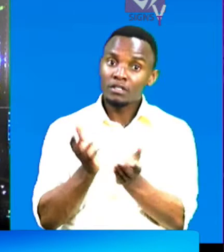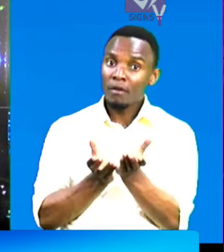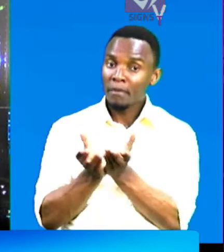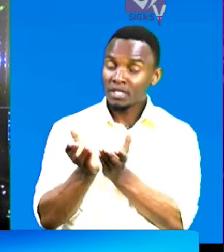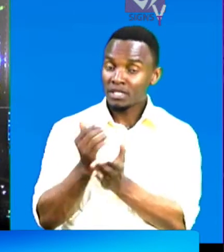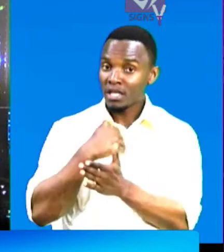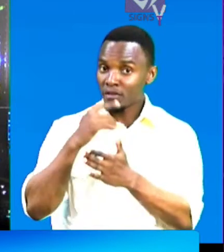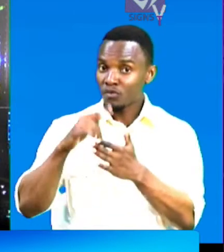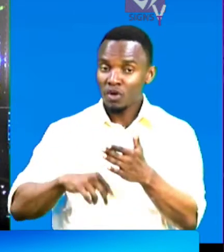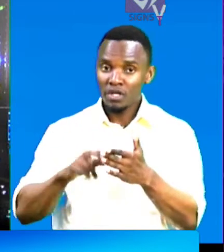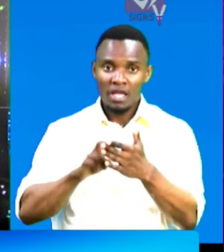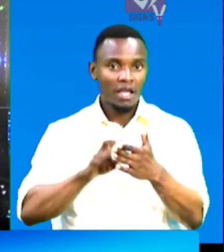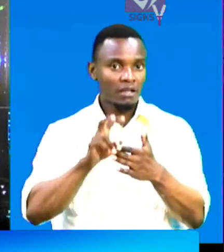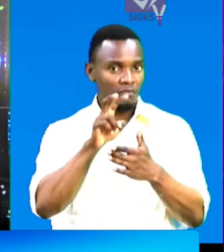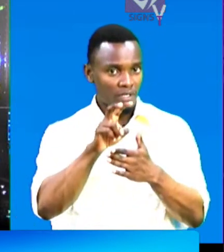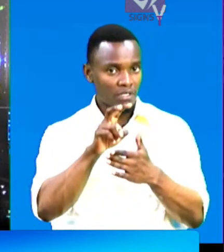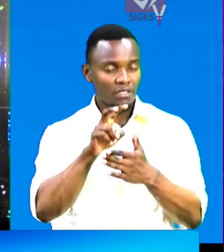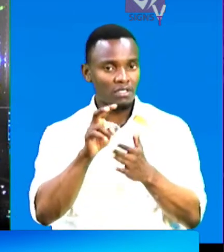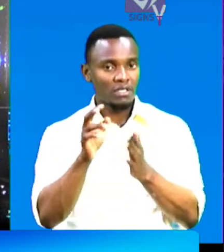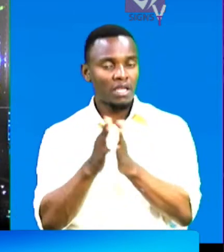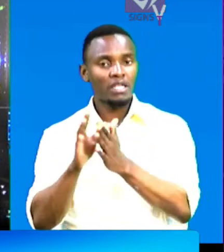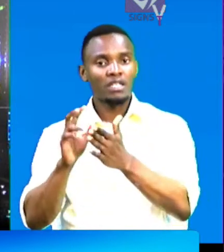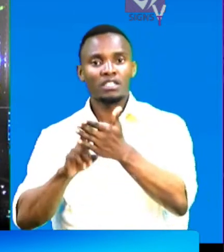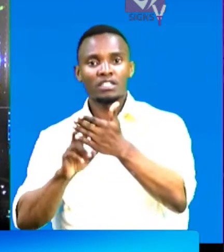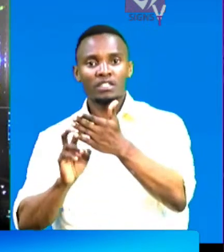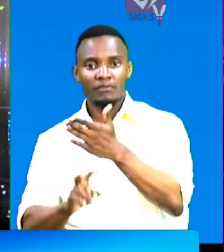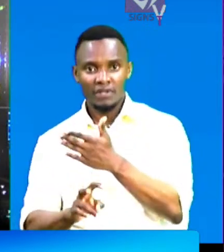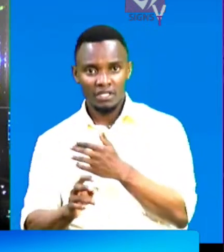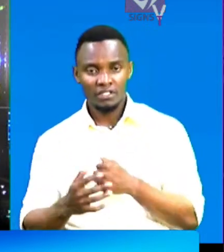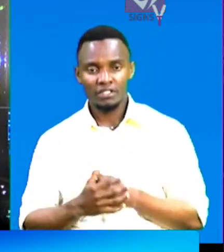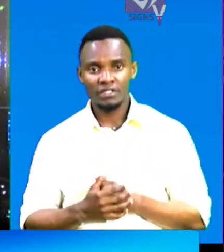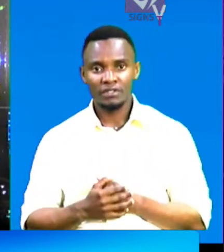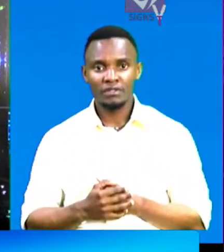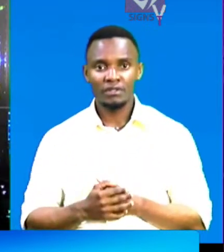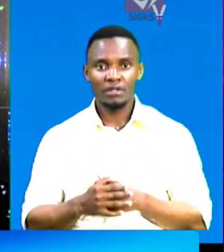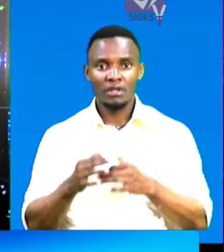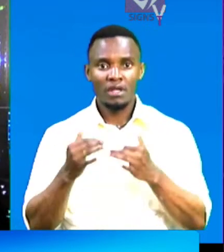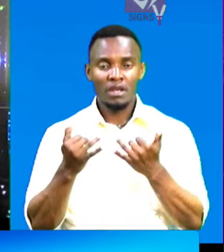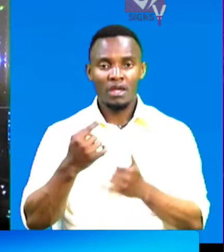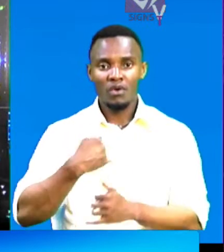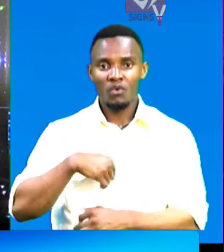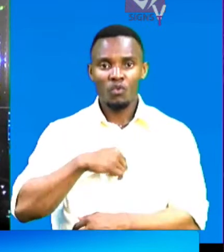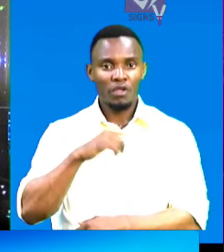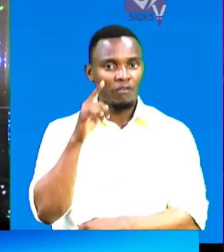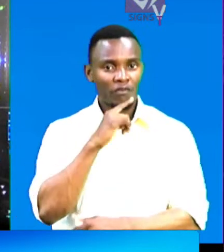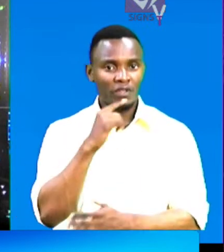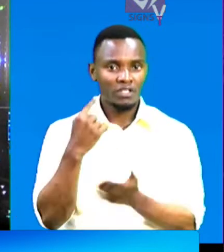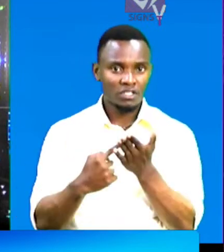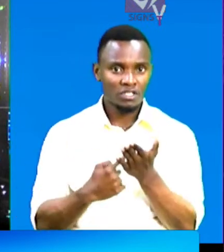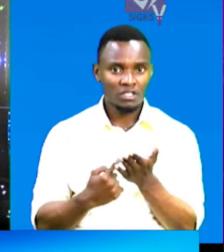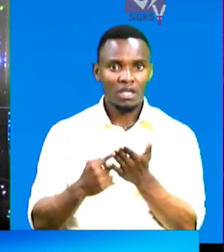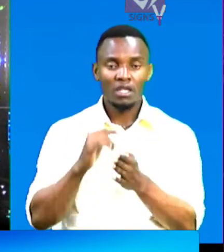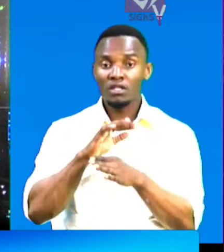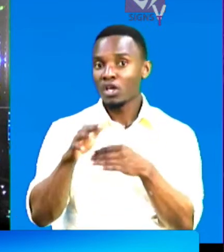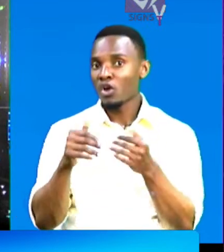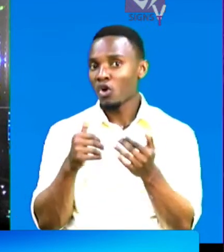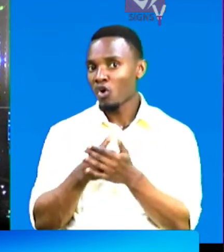its advantages and disadvantages. We have discussed them,